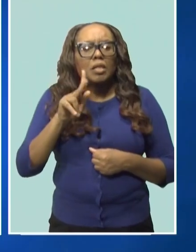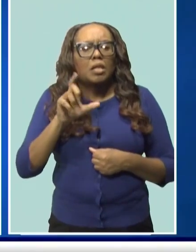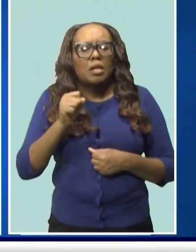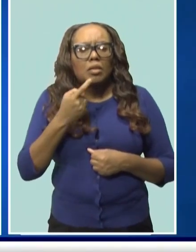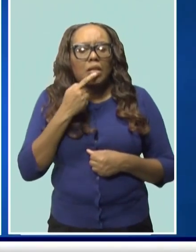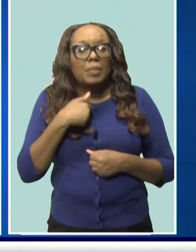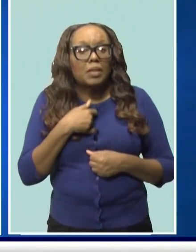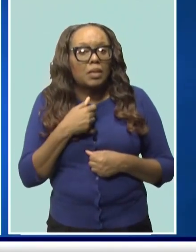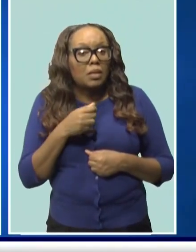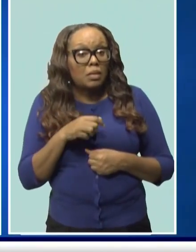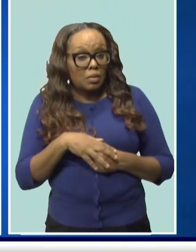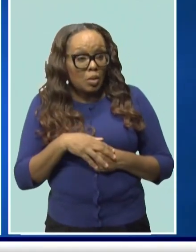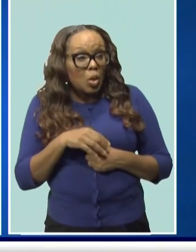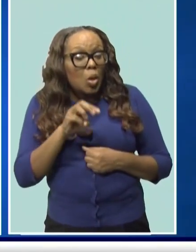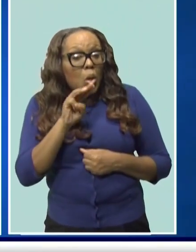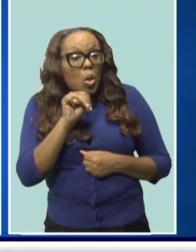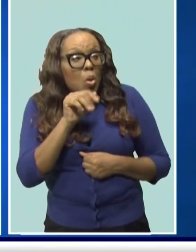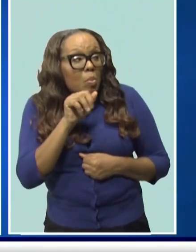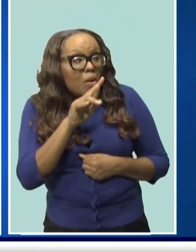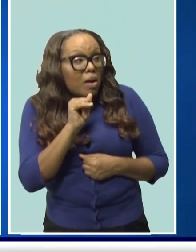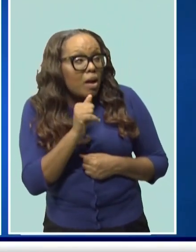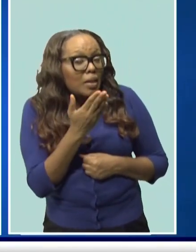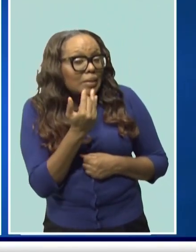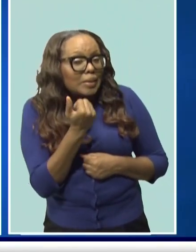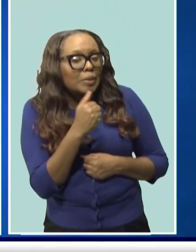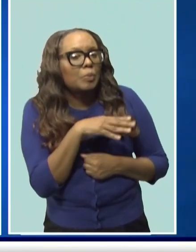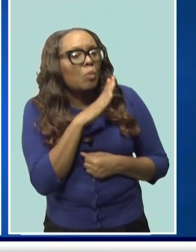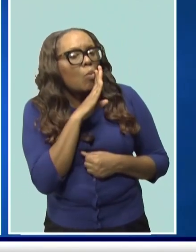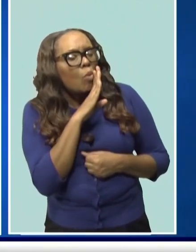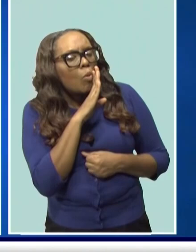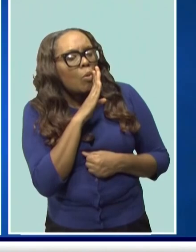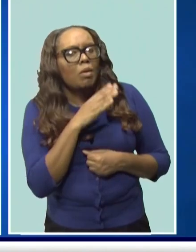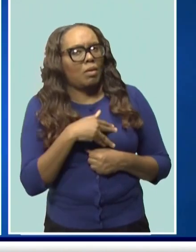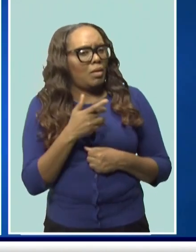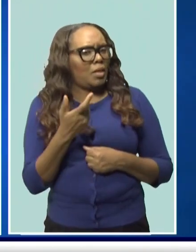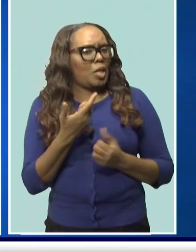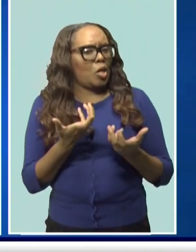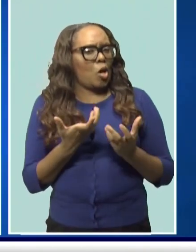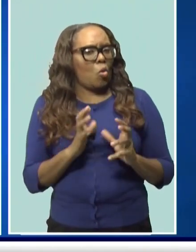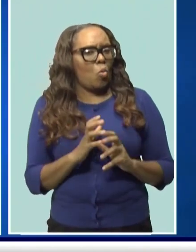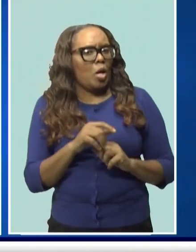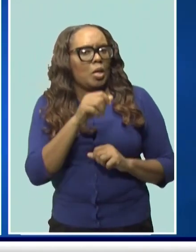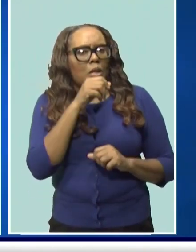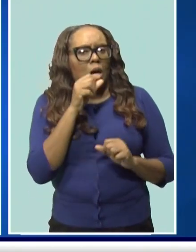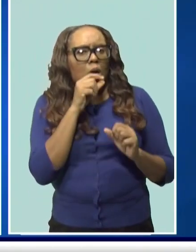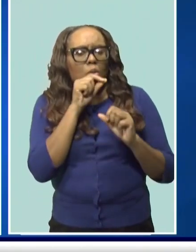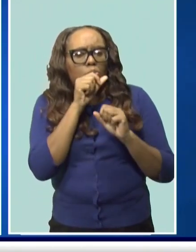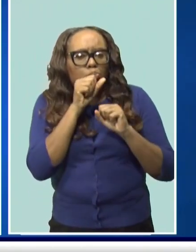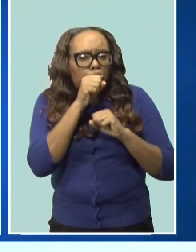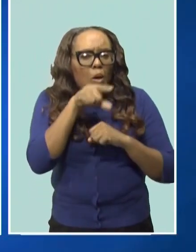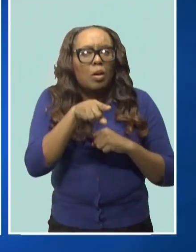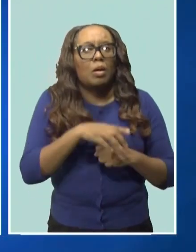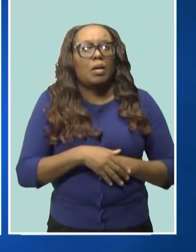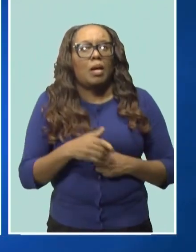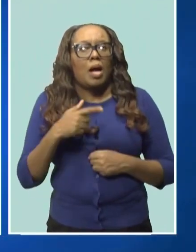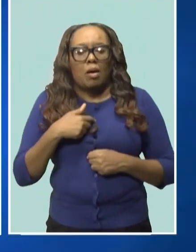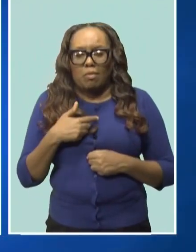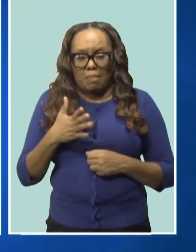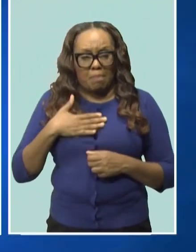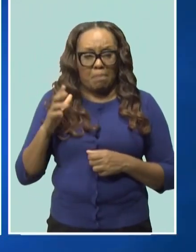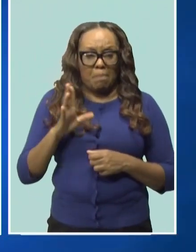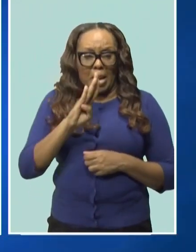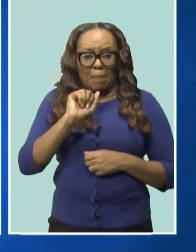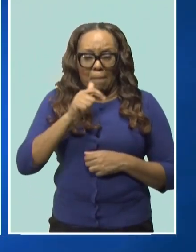ear, because usually he didn't want anybody else to know. I would grab my bag,